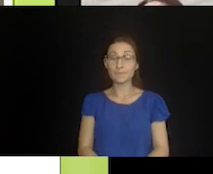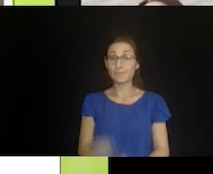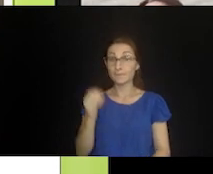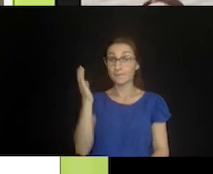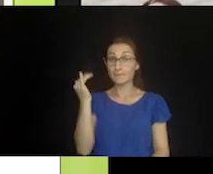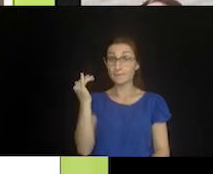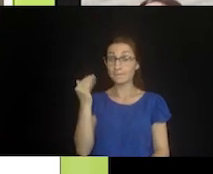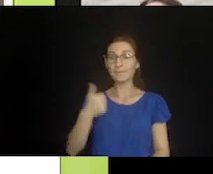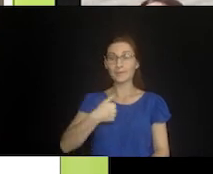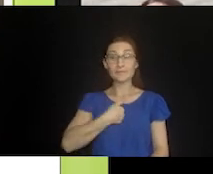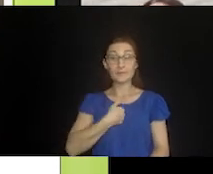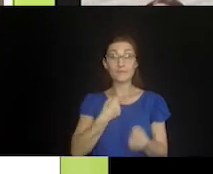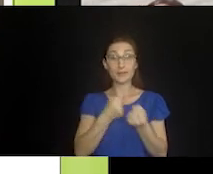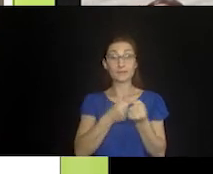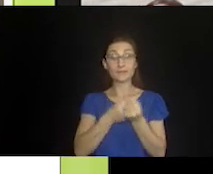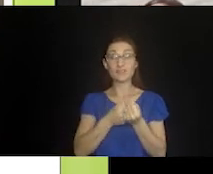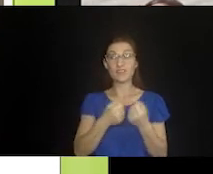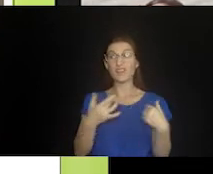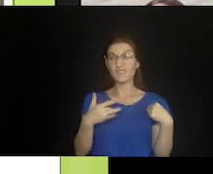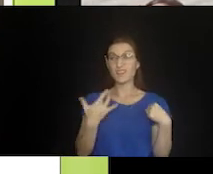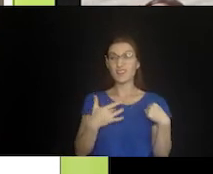own words, because